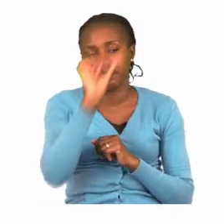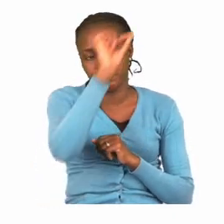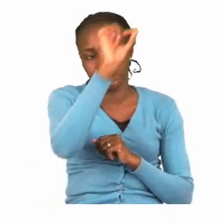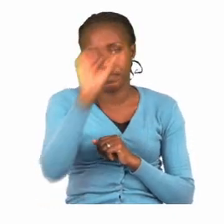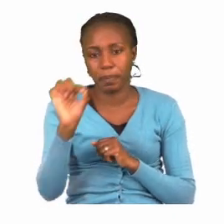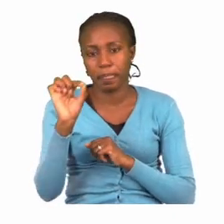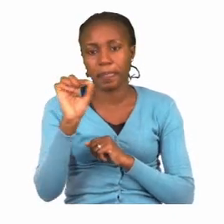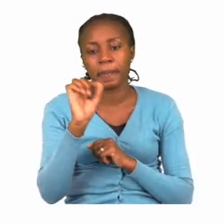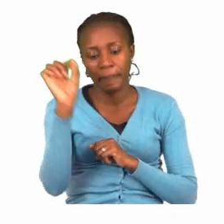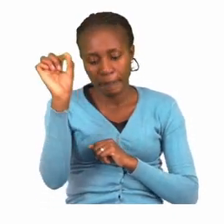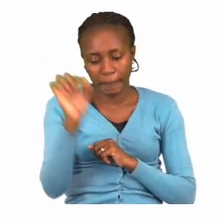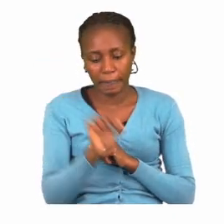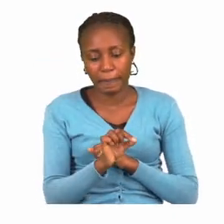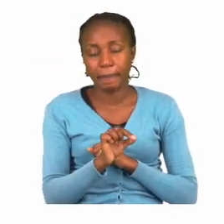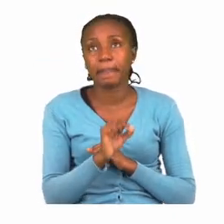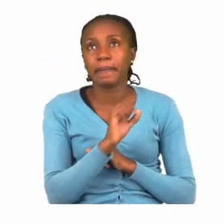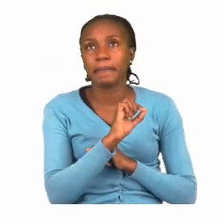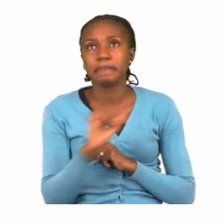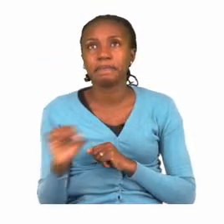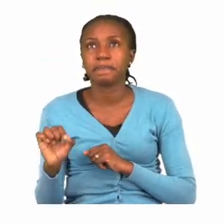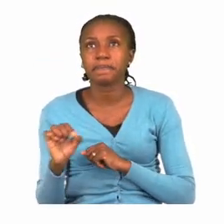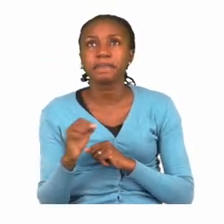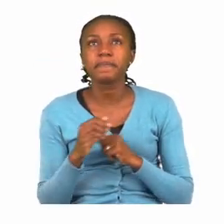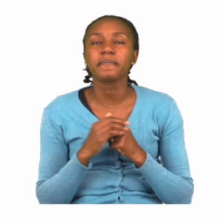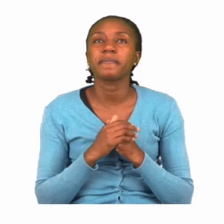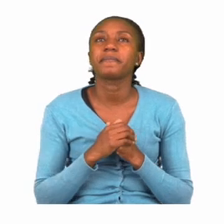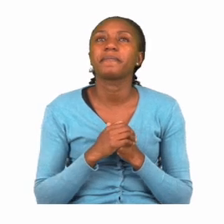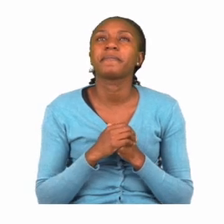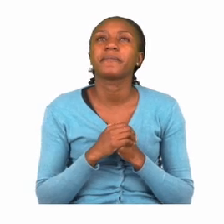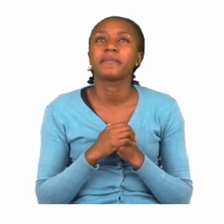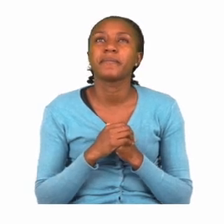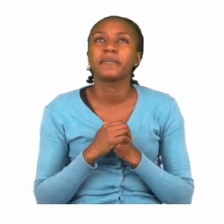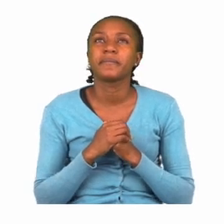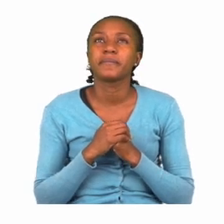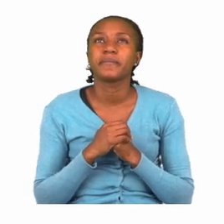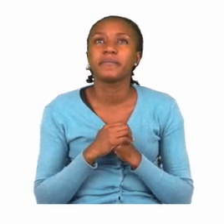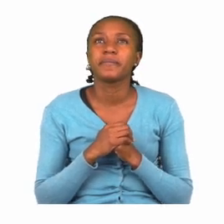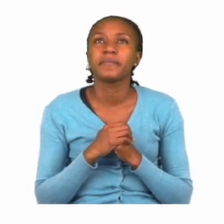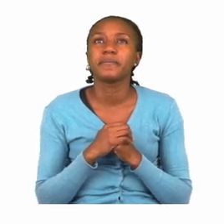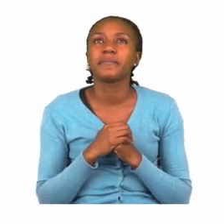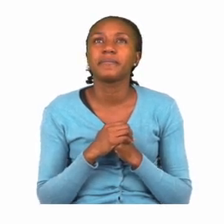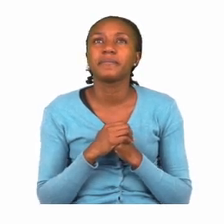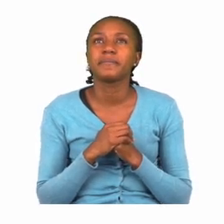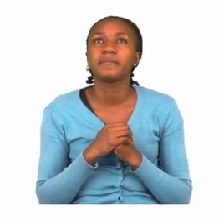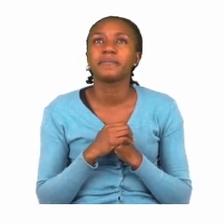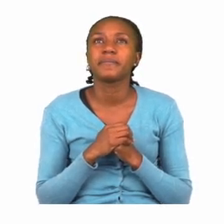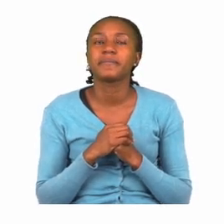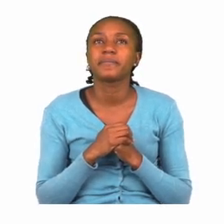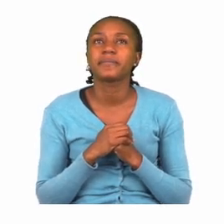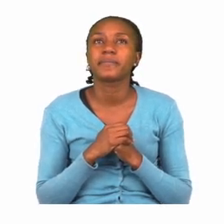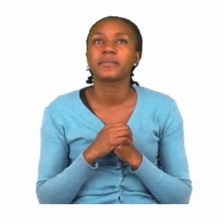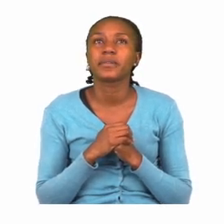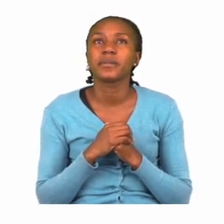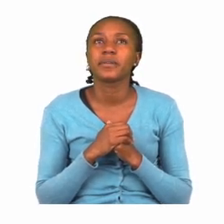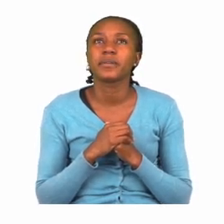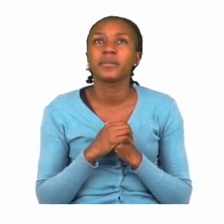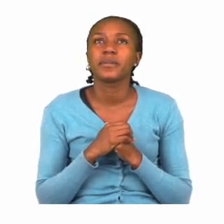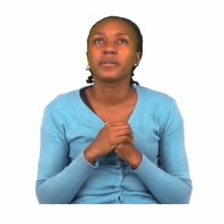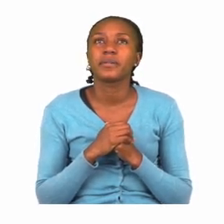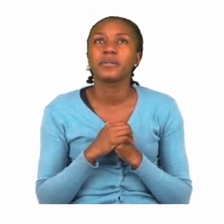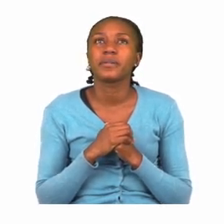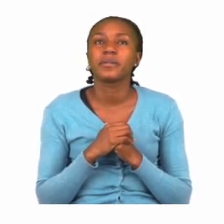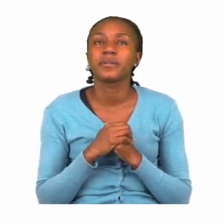X to all the words that starts with the letter X. Now, before